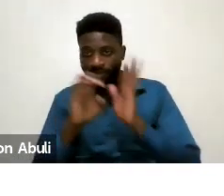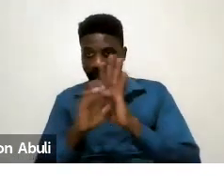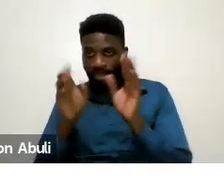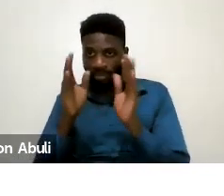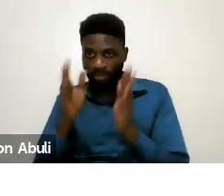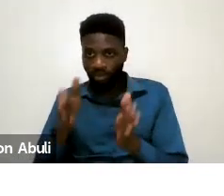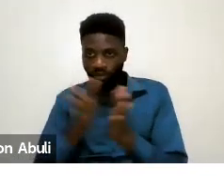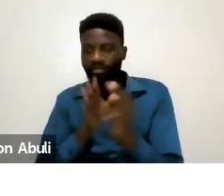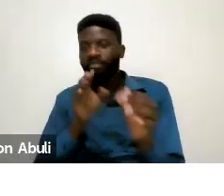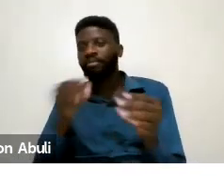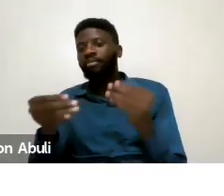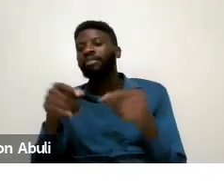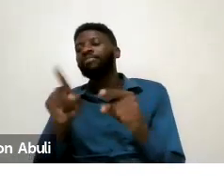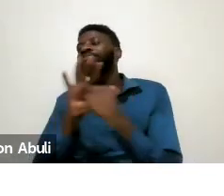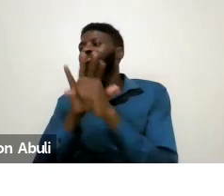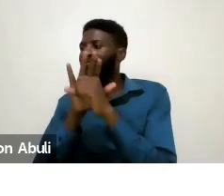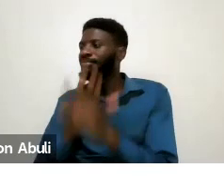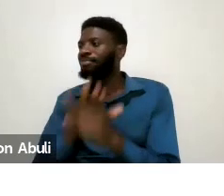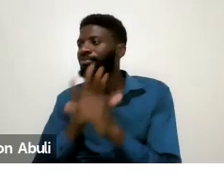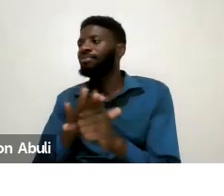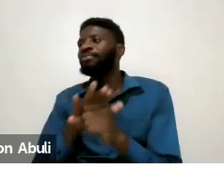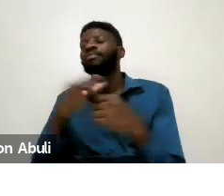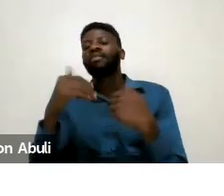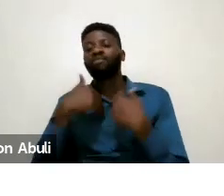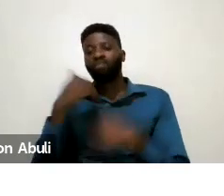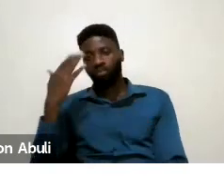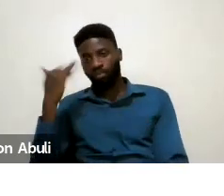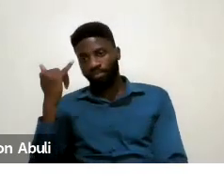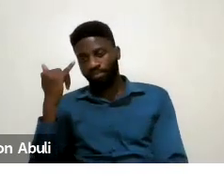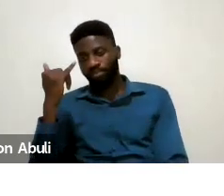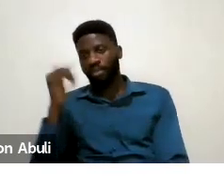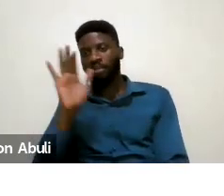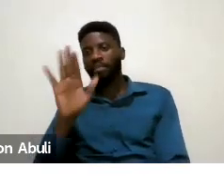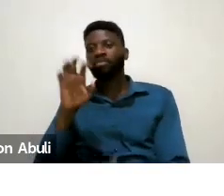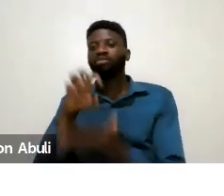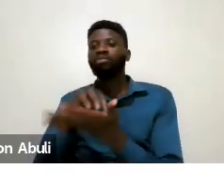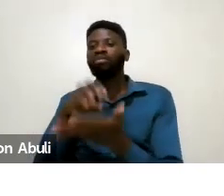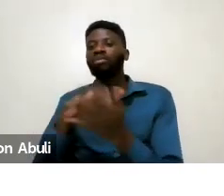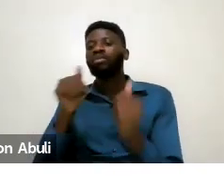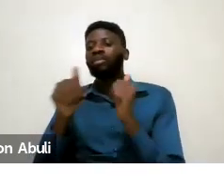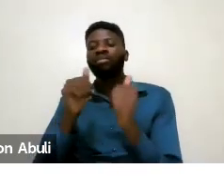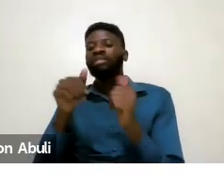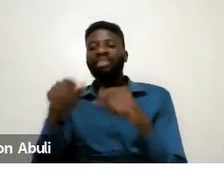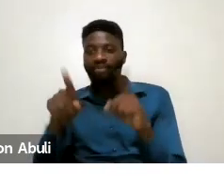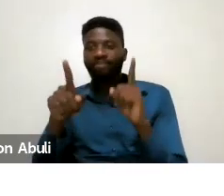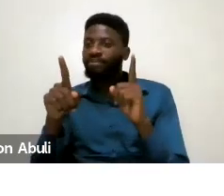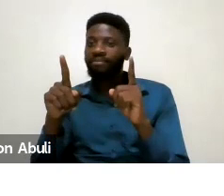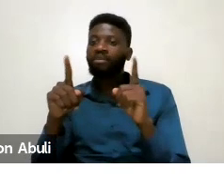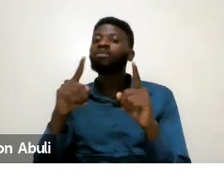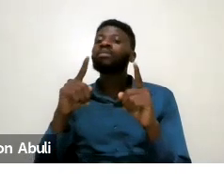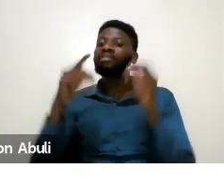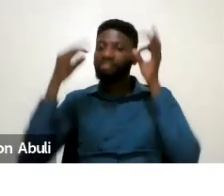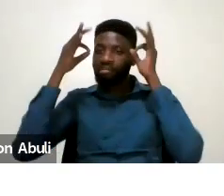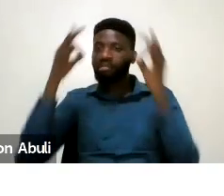with disability, being prejudiced because of their situation, which they did not choose. So I think those are